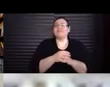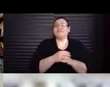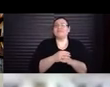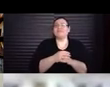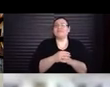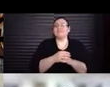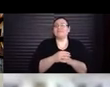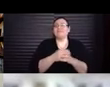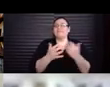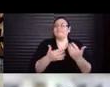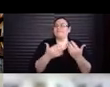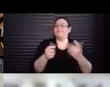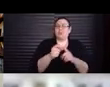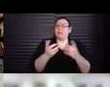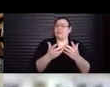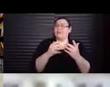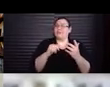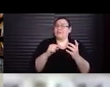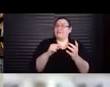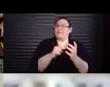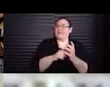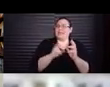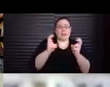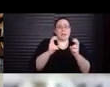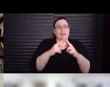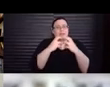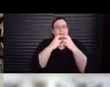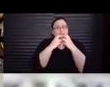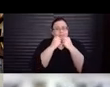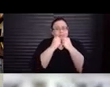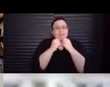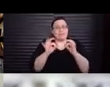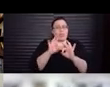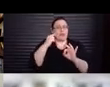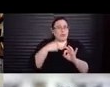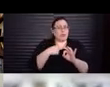is very, you know, it's very dear to me because